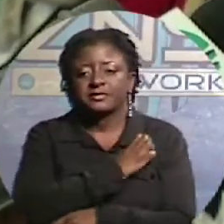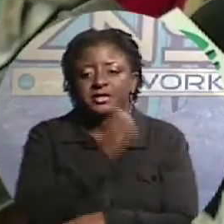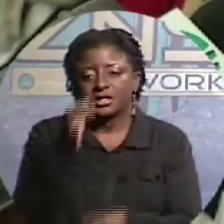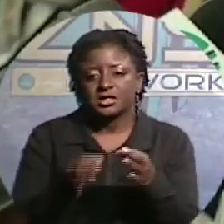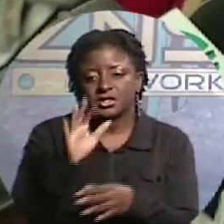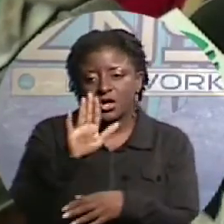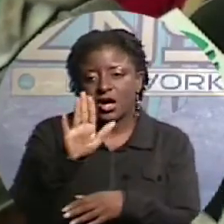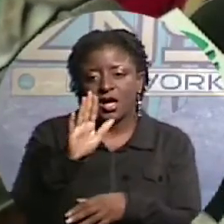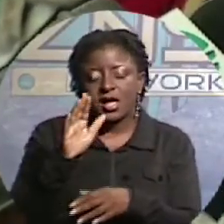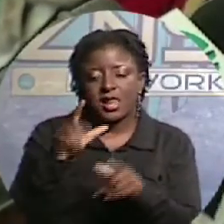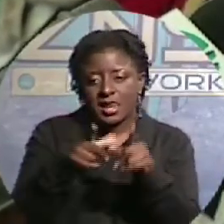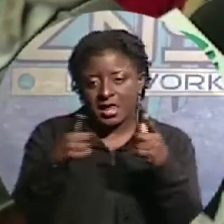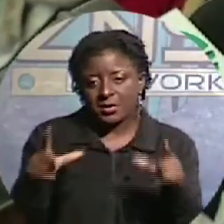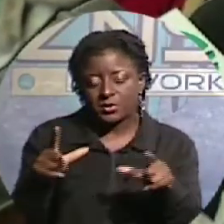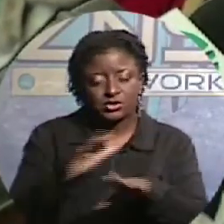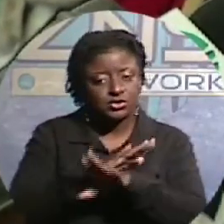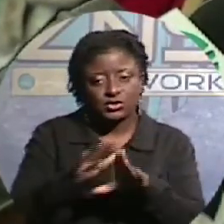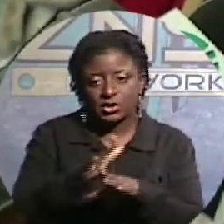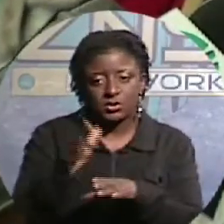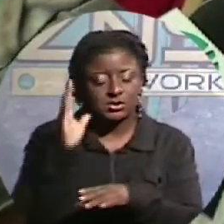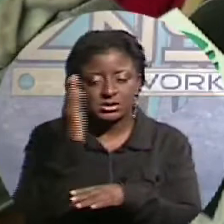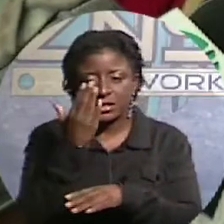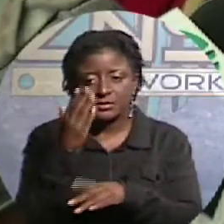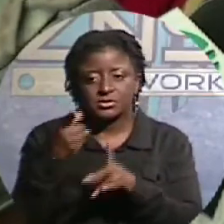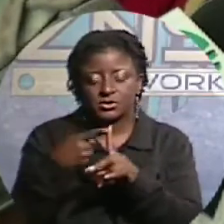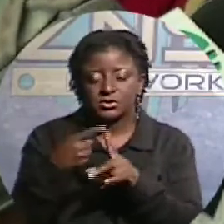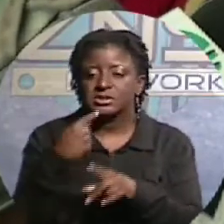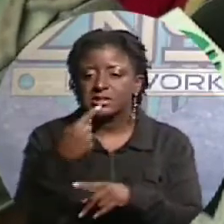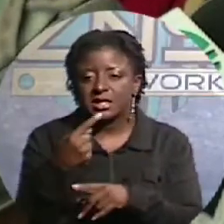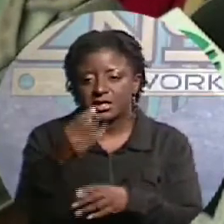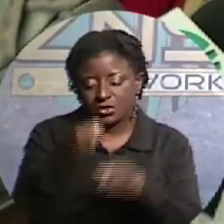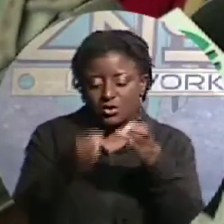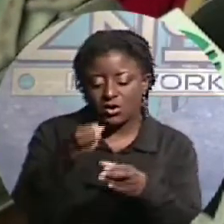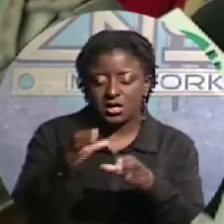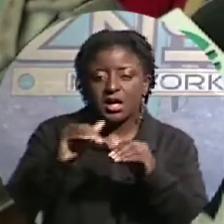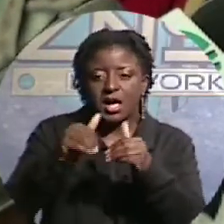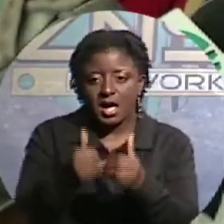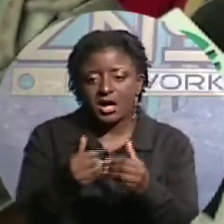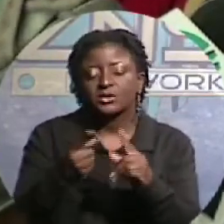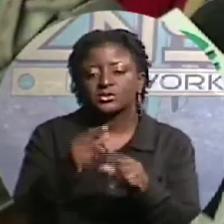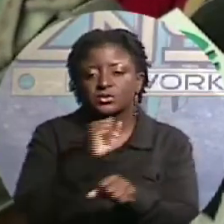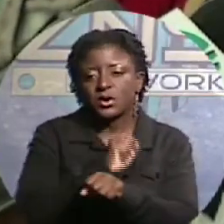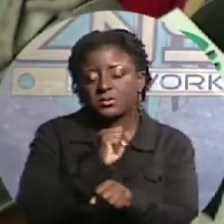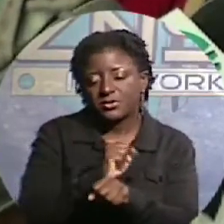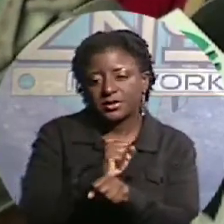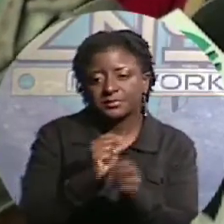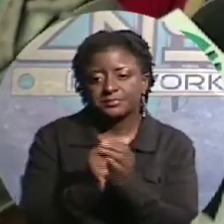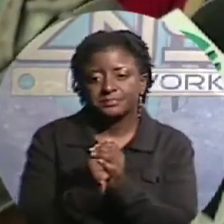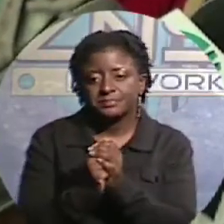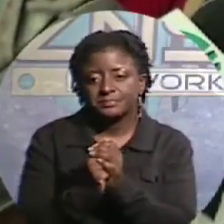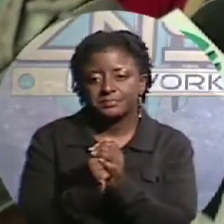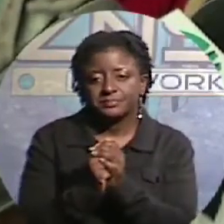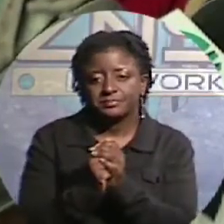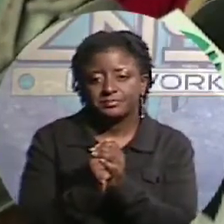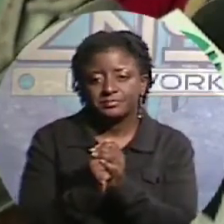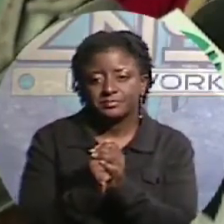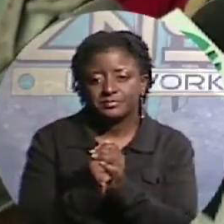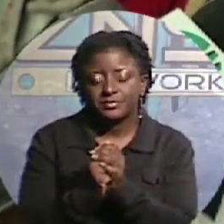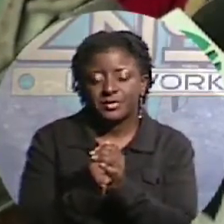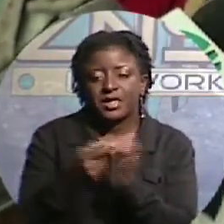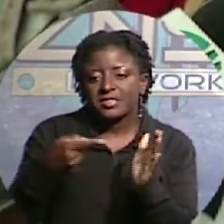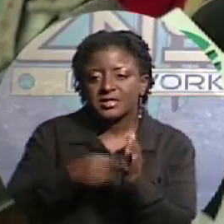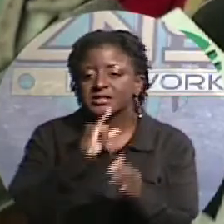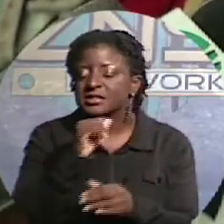they do not appear to be dictating to the courts how they ought to be run. Whilst I am satisfied that this is not their